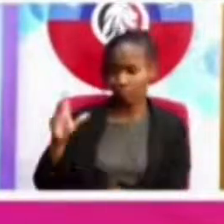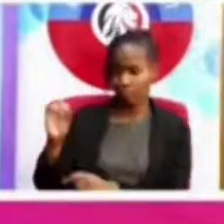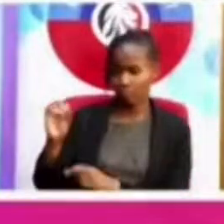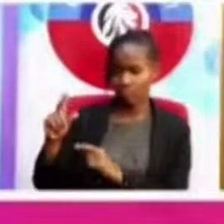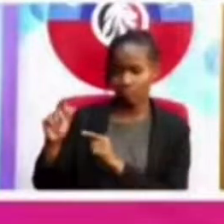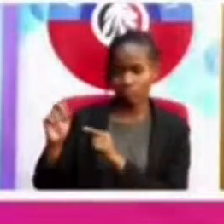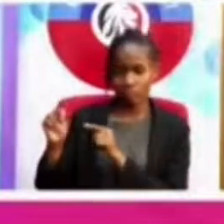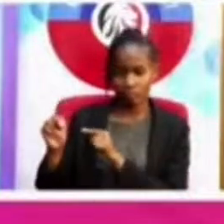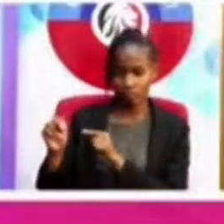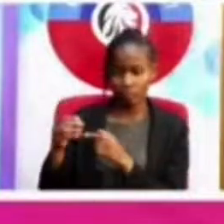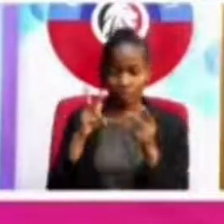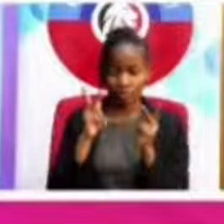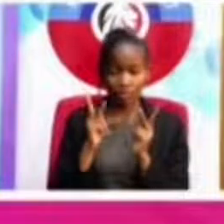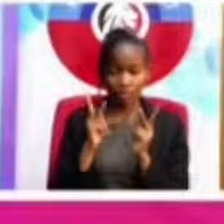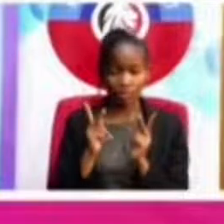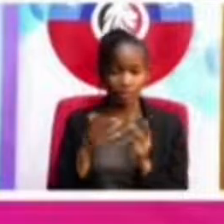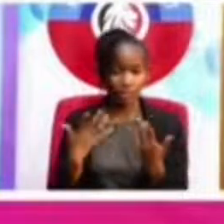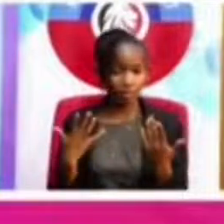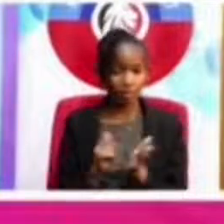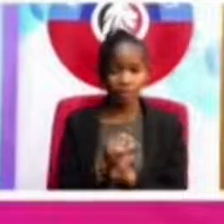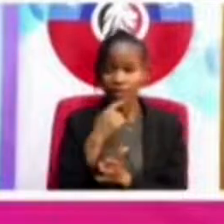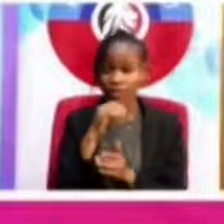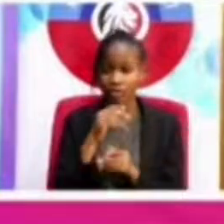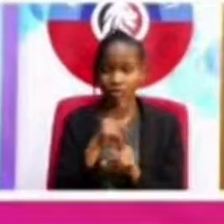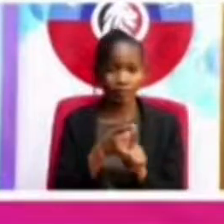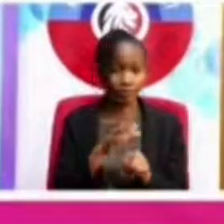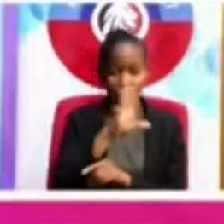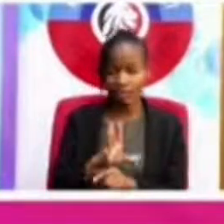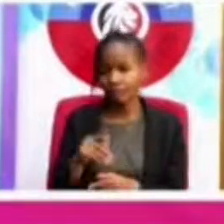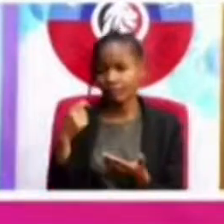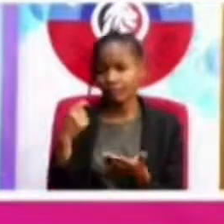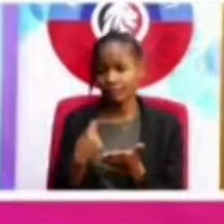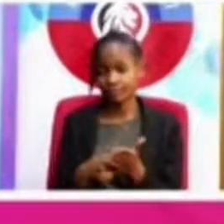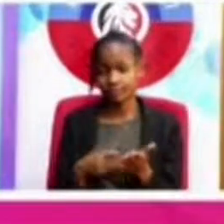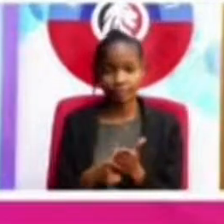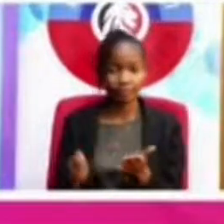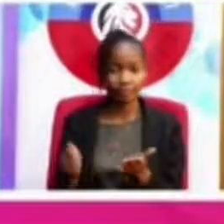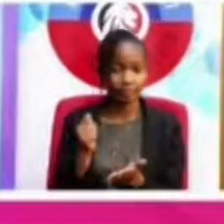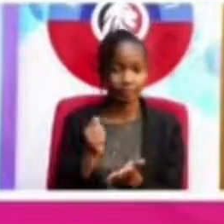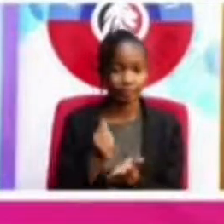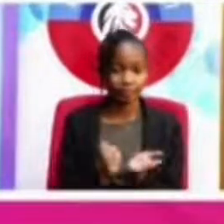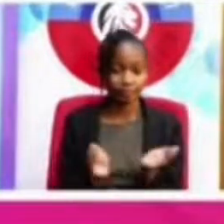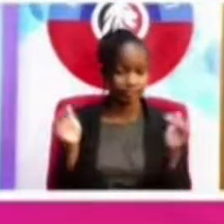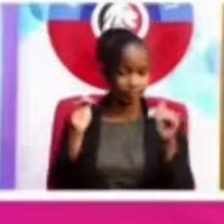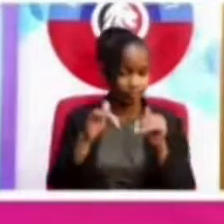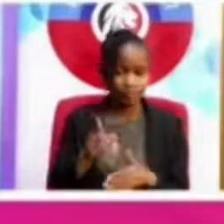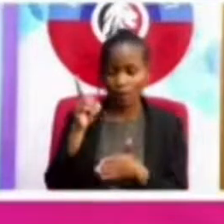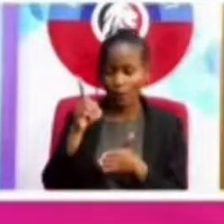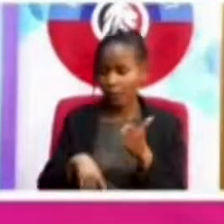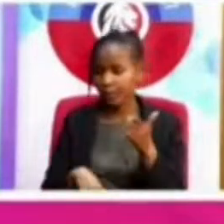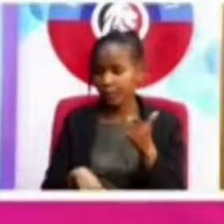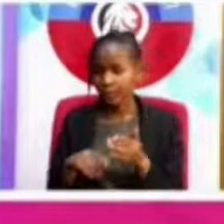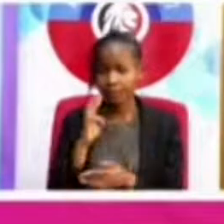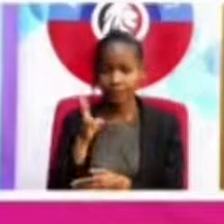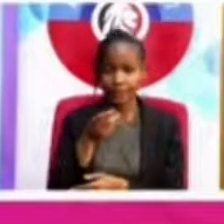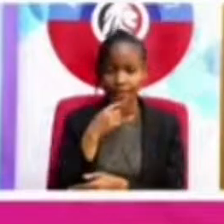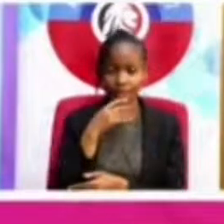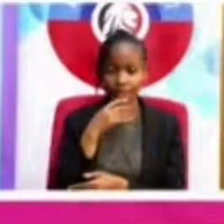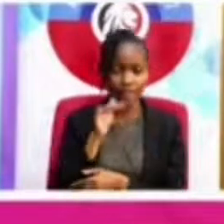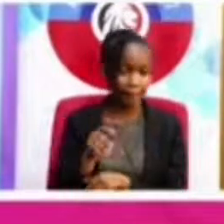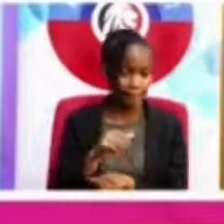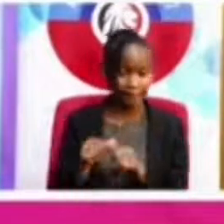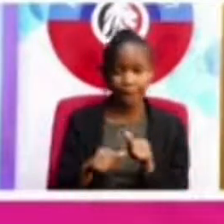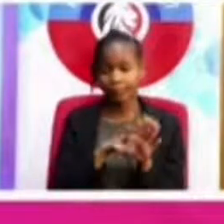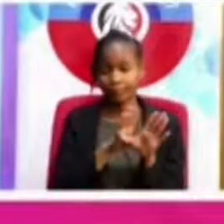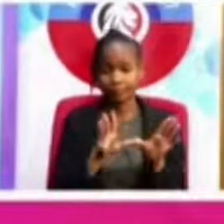on this from the African Tax Administration Forum. What would you say revenue authorities can